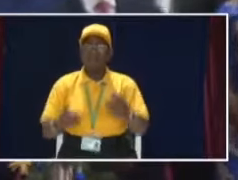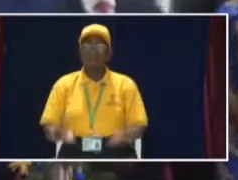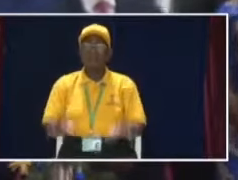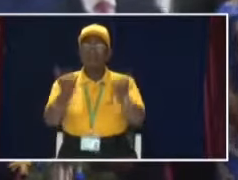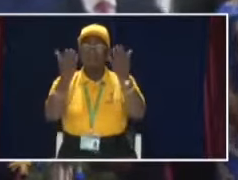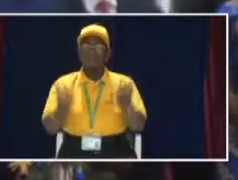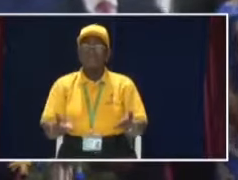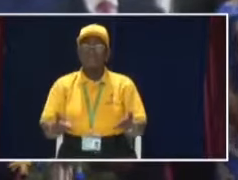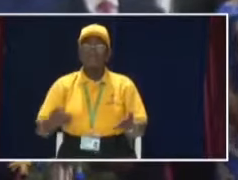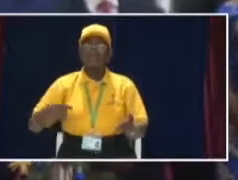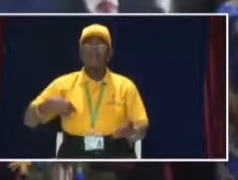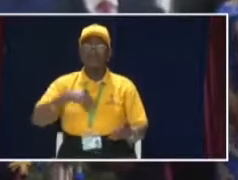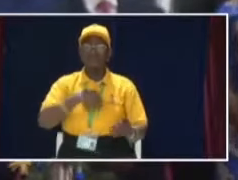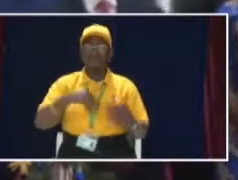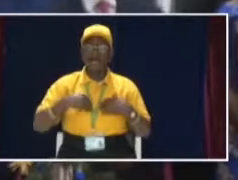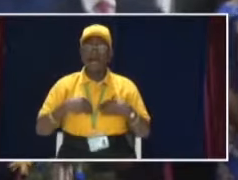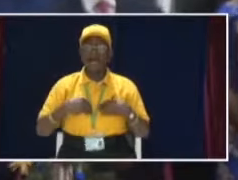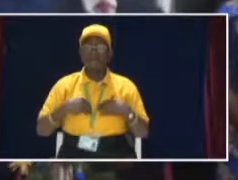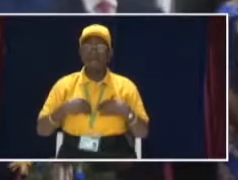We have lightweight.